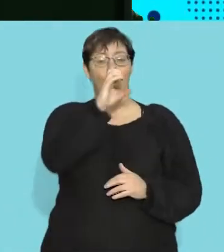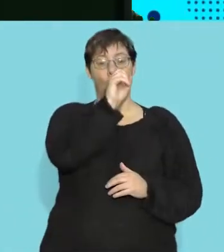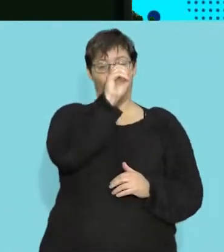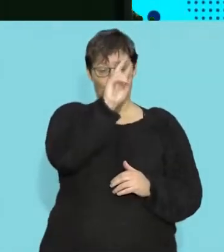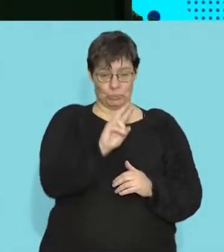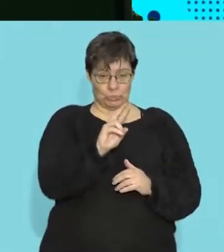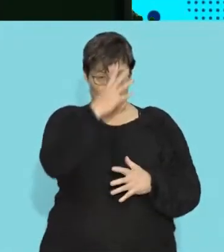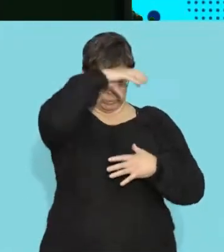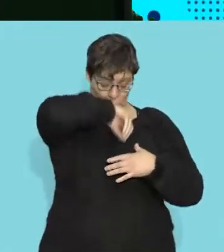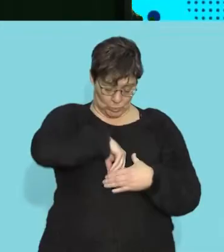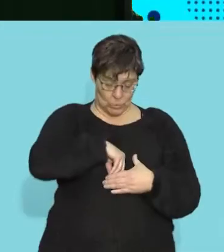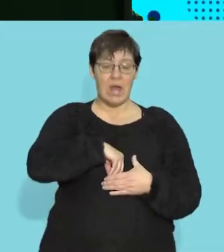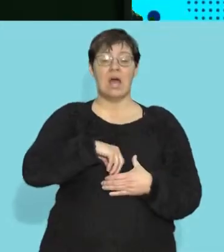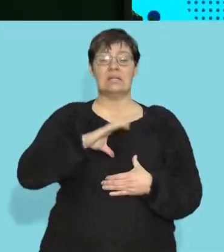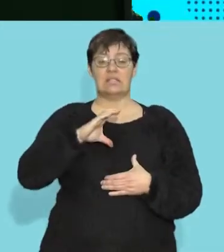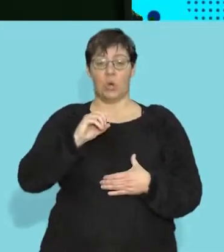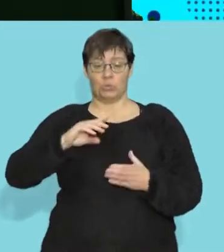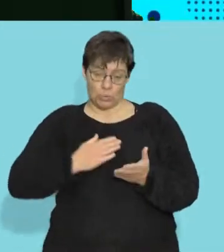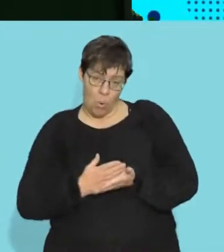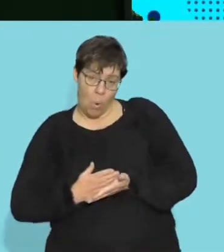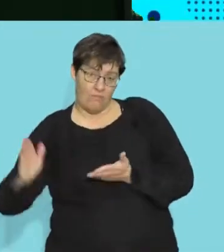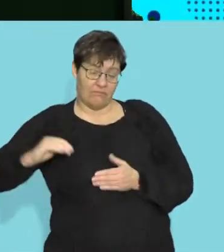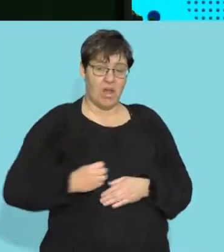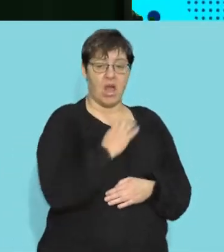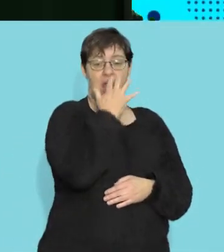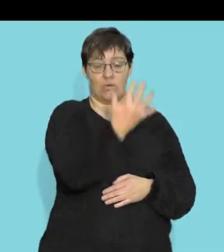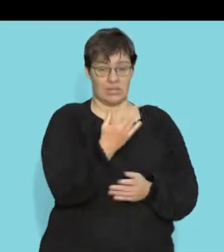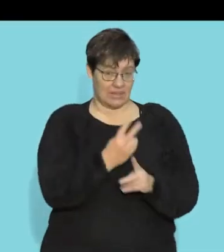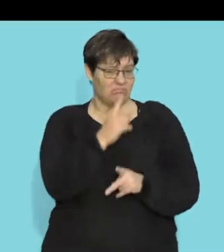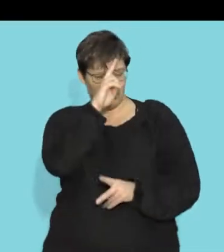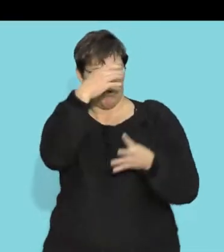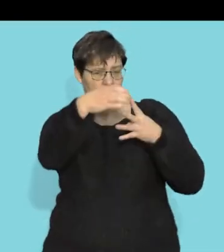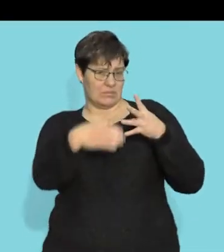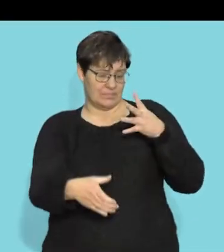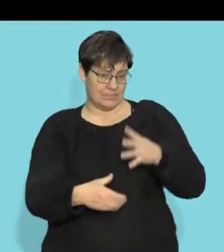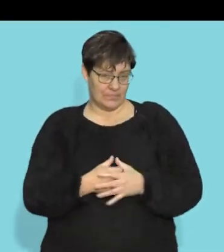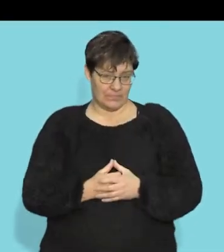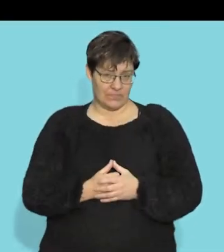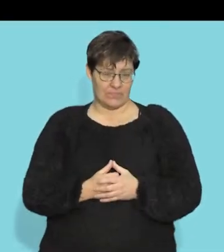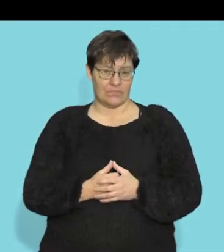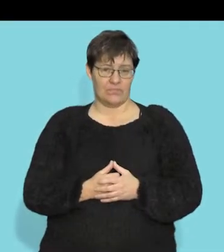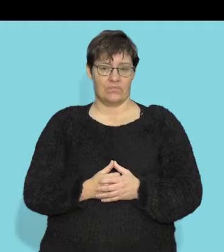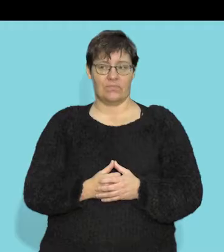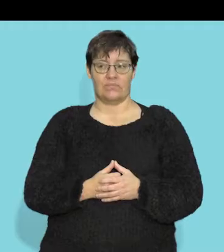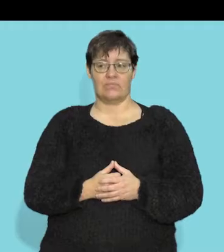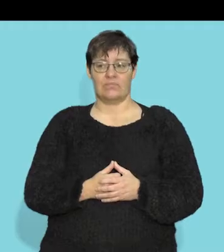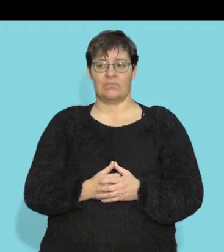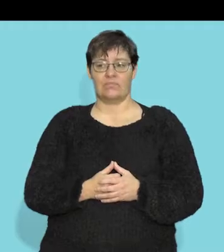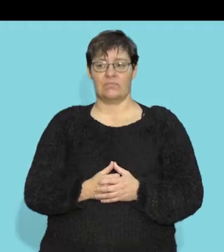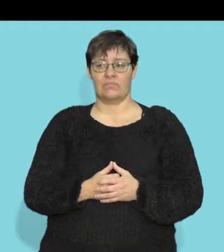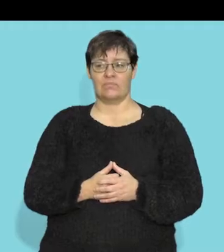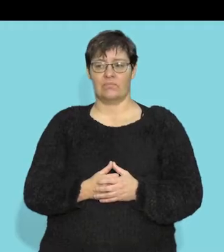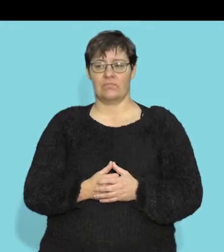carbon dioxide. So we're looking at those concepts. So if I have a look, let me just get my pen